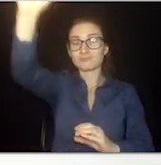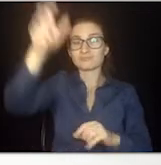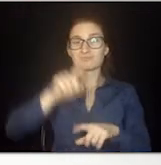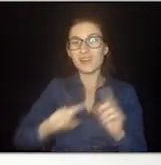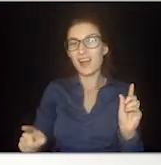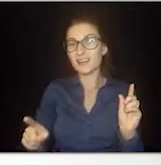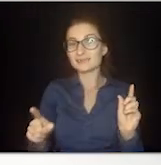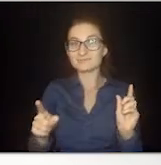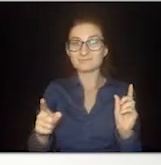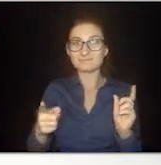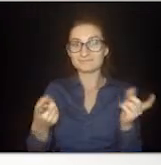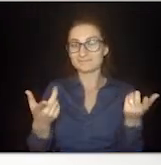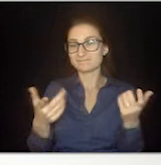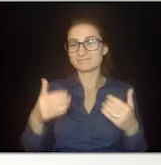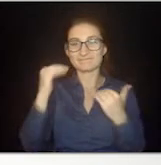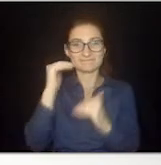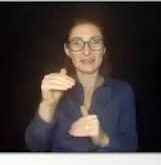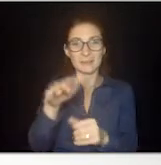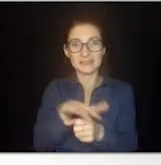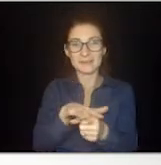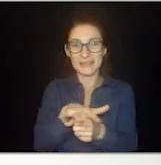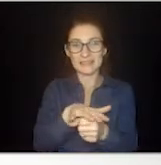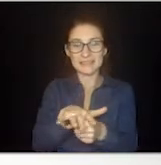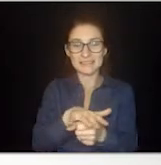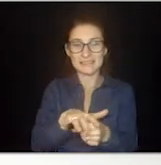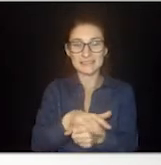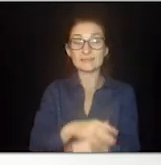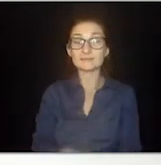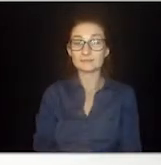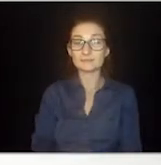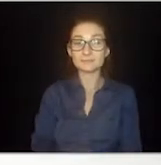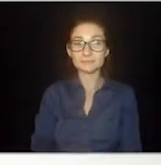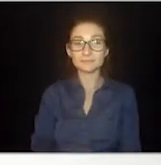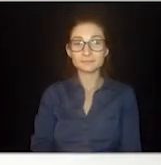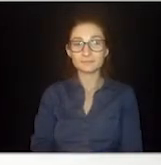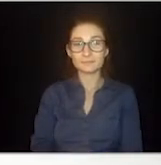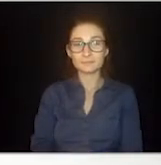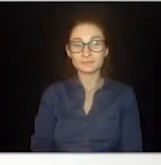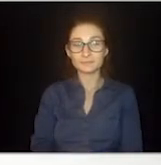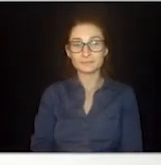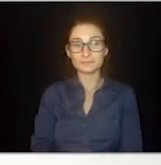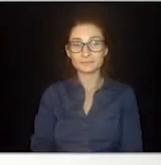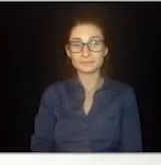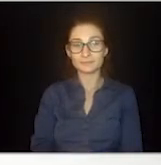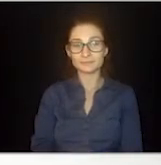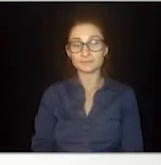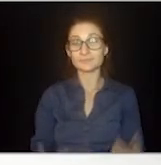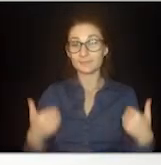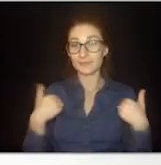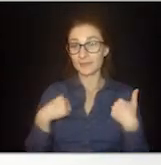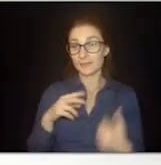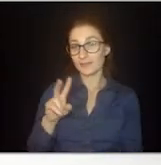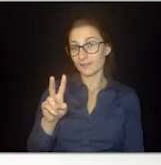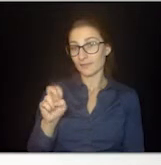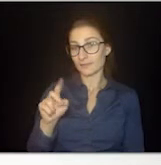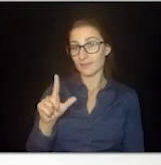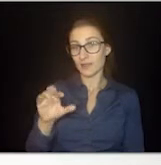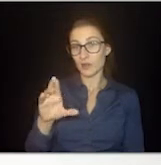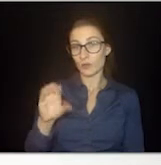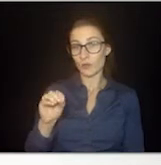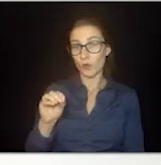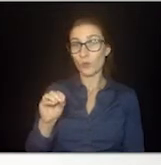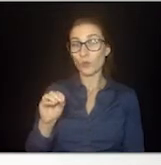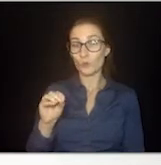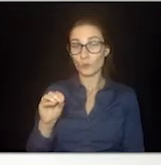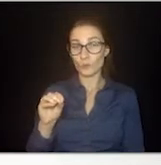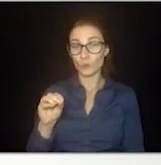And all it is a piece of Velcro The bucket you can kind of see back here